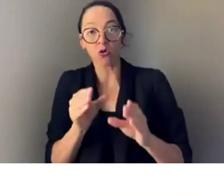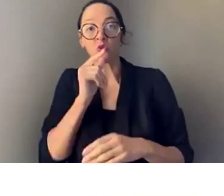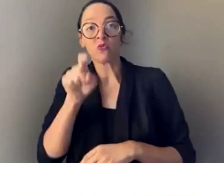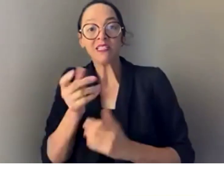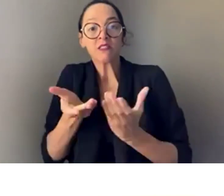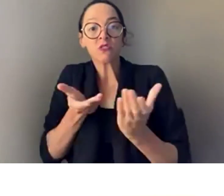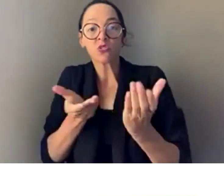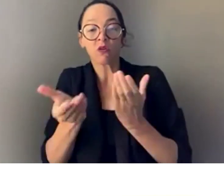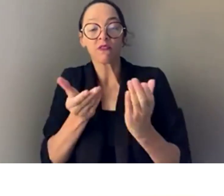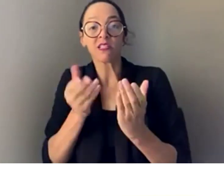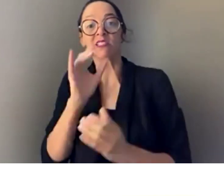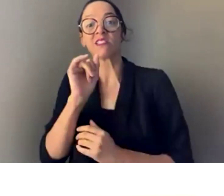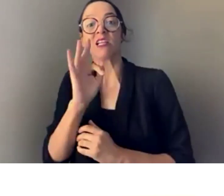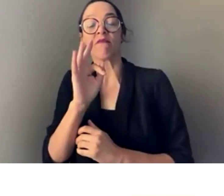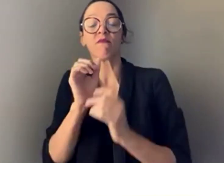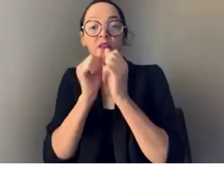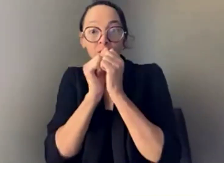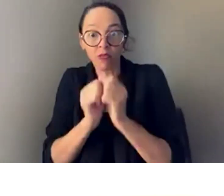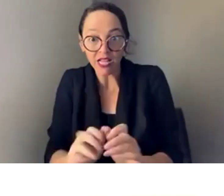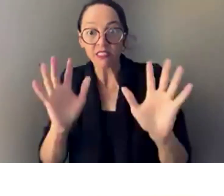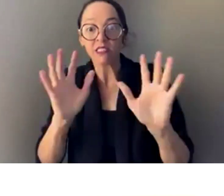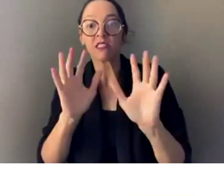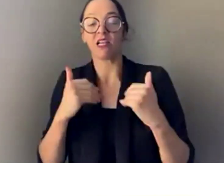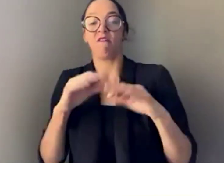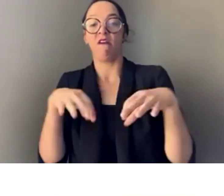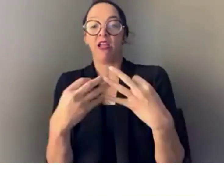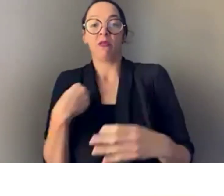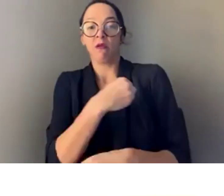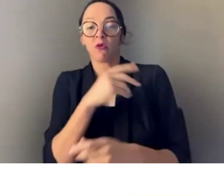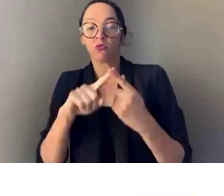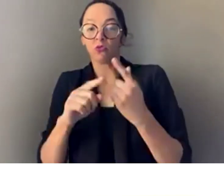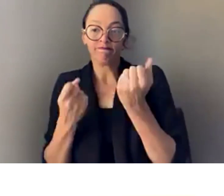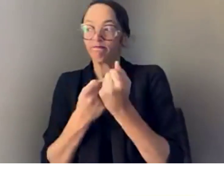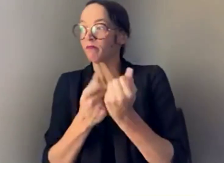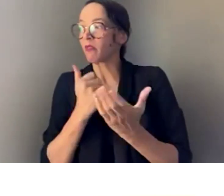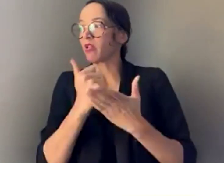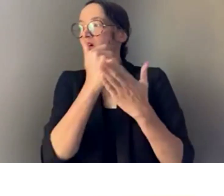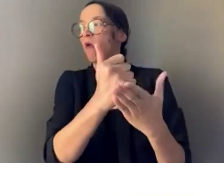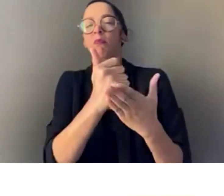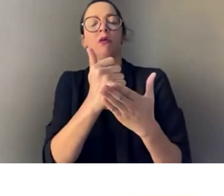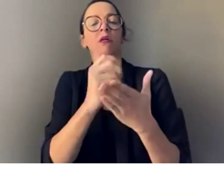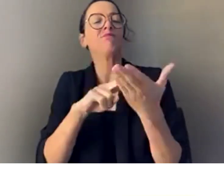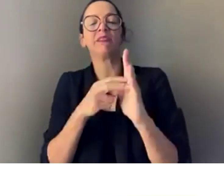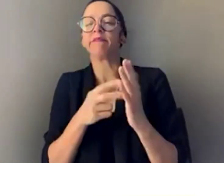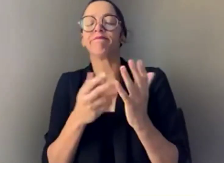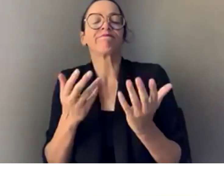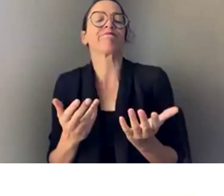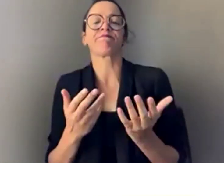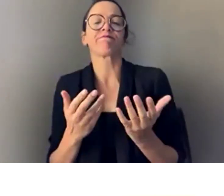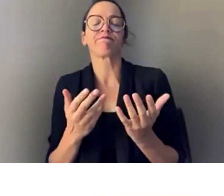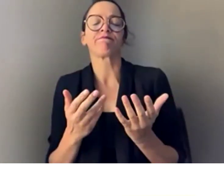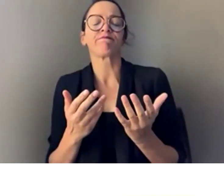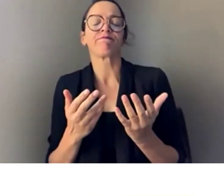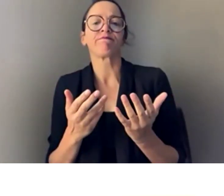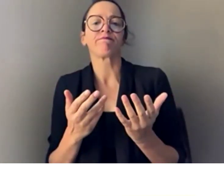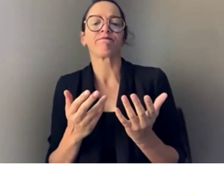caregiver, they're just out of luck. And there's got to be a better way. One thing that's going to help is paying people better,